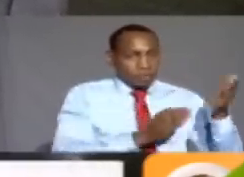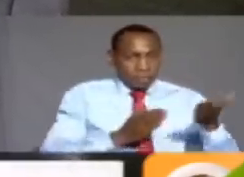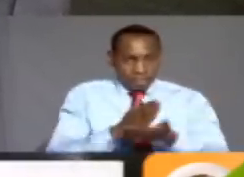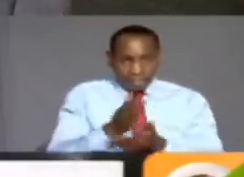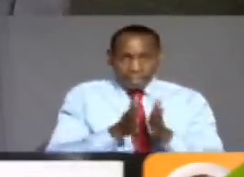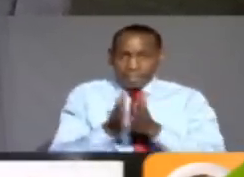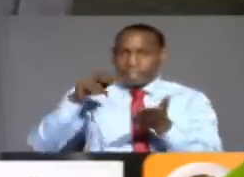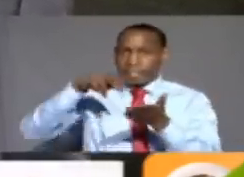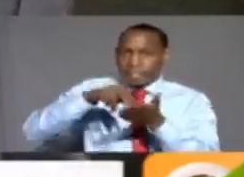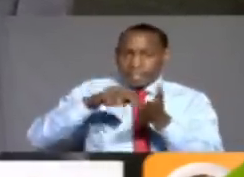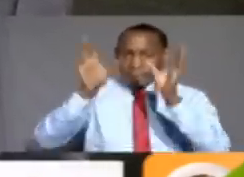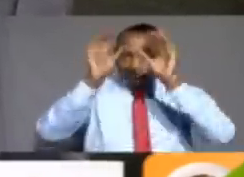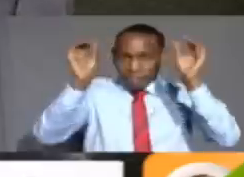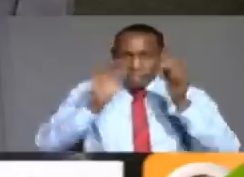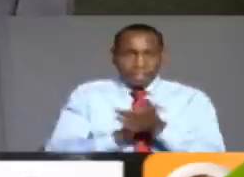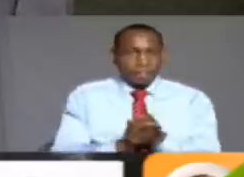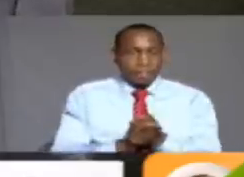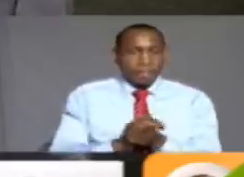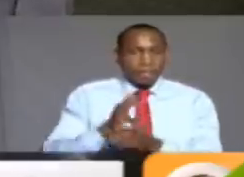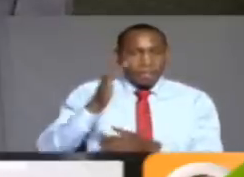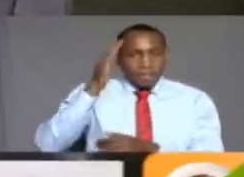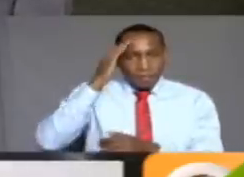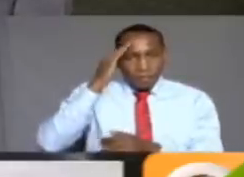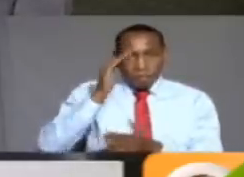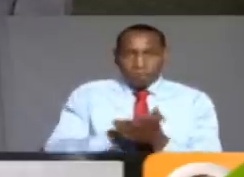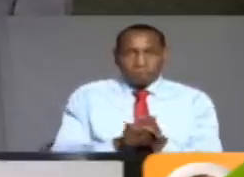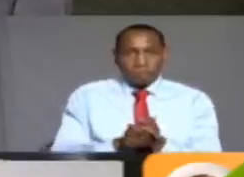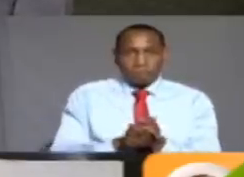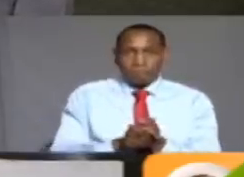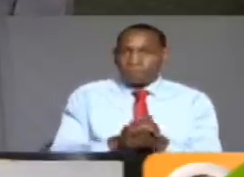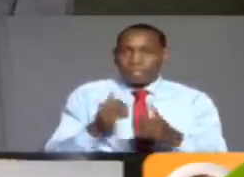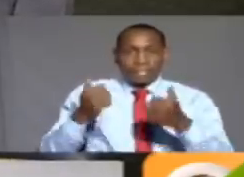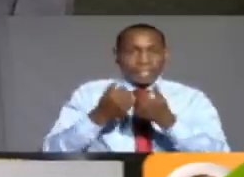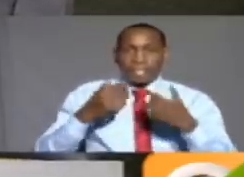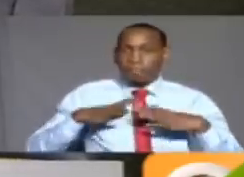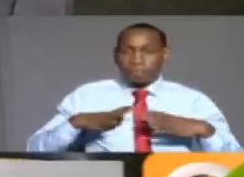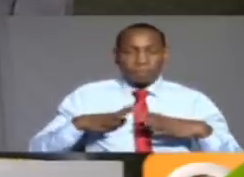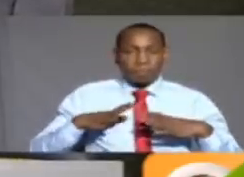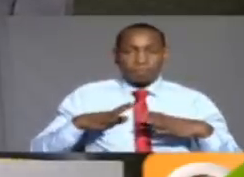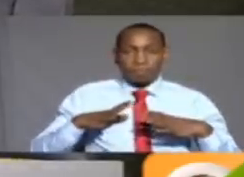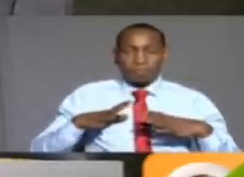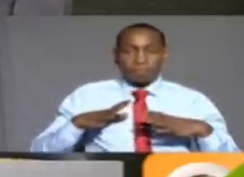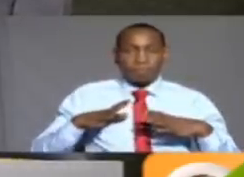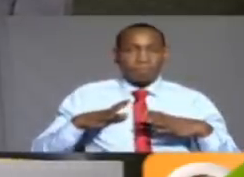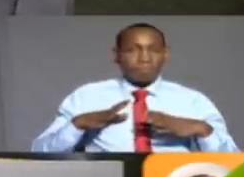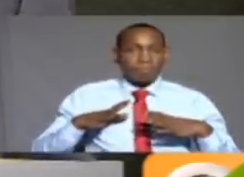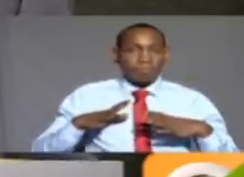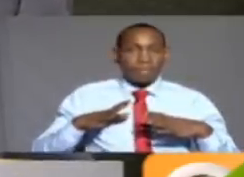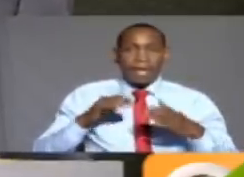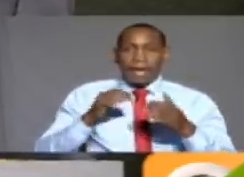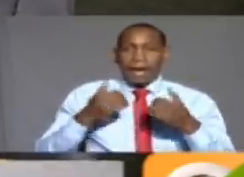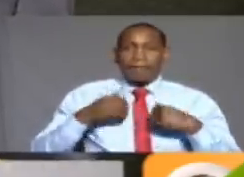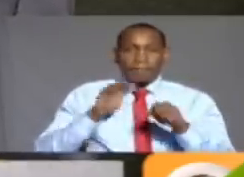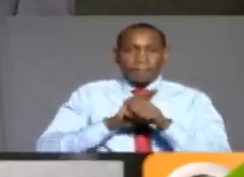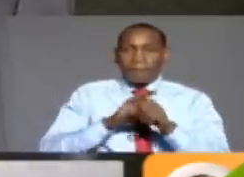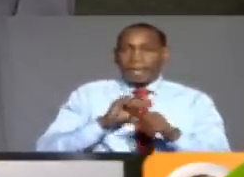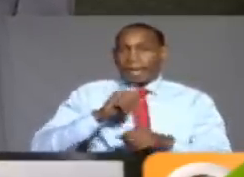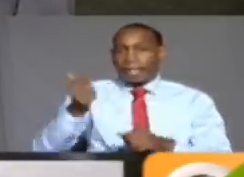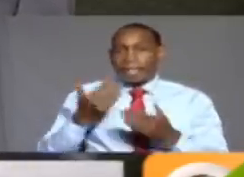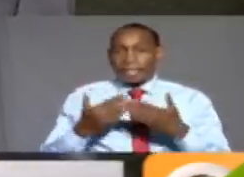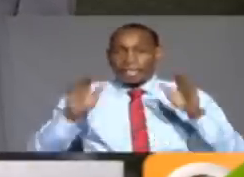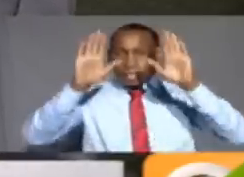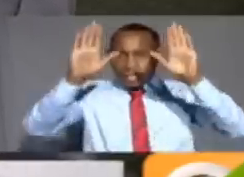But as you know, I don't go throwing it into people's faces as if it is the only important thing in this world. There's so many other things in this